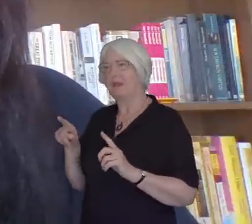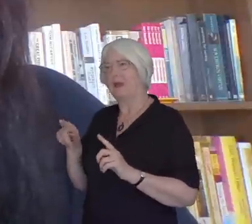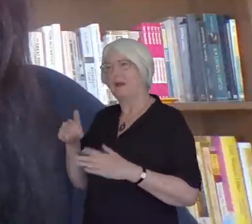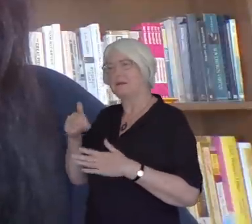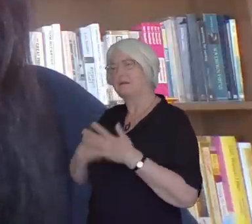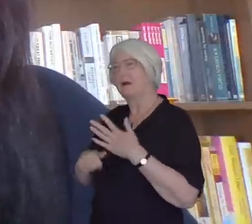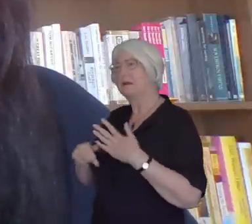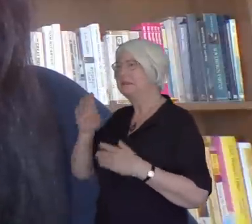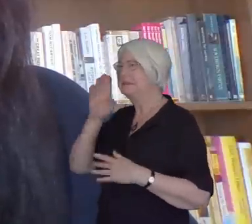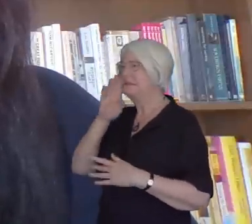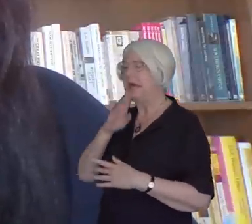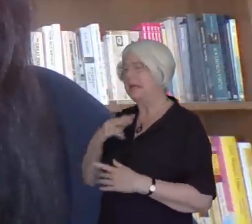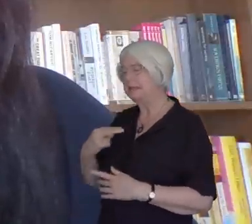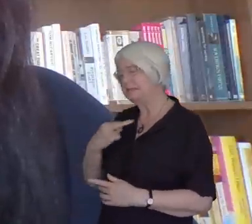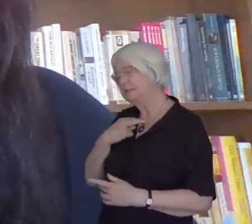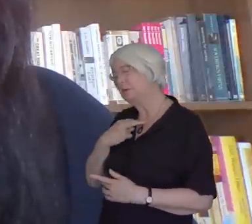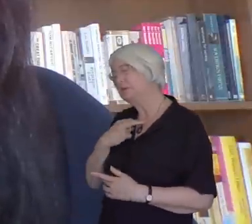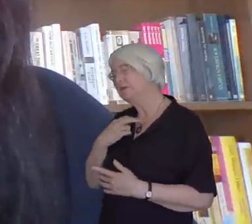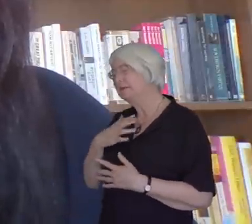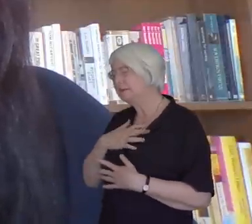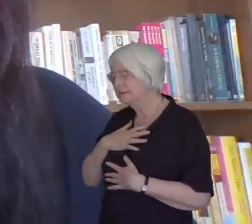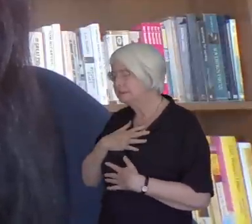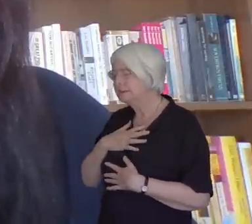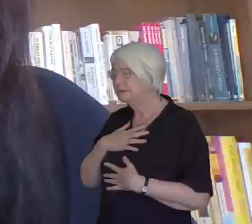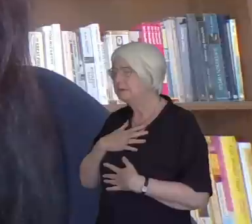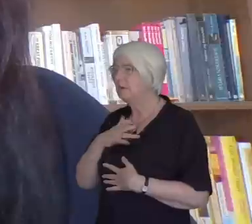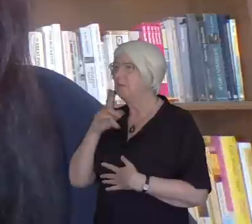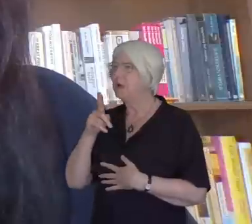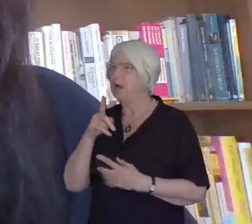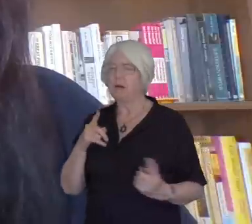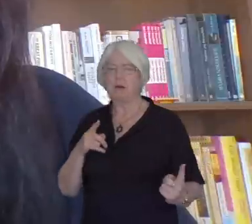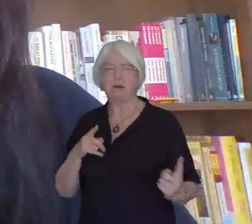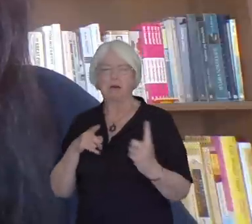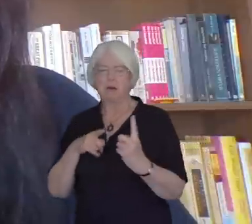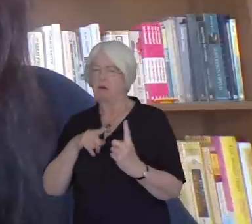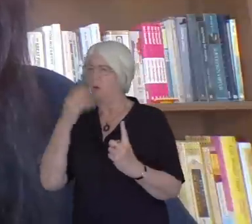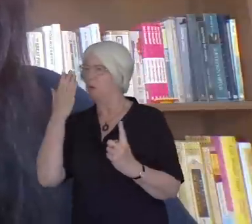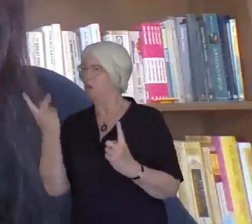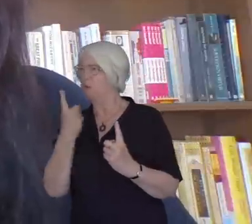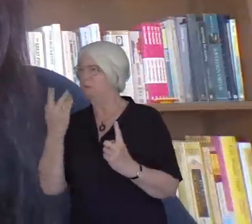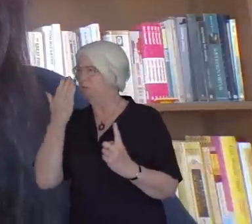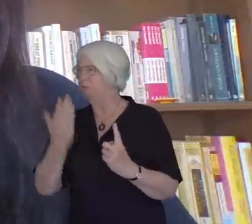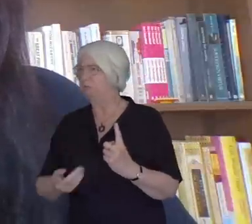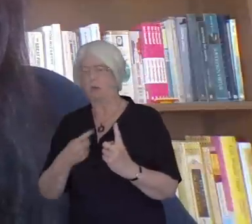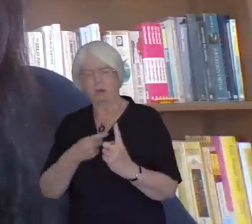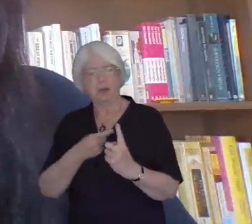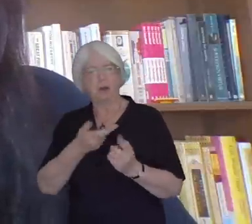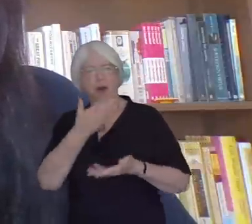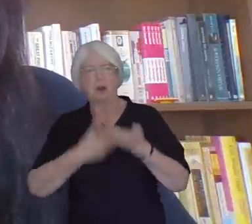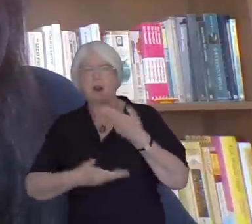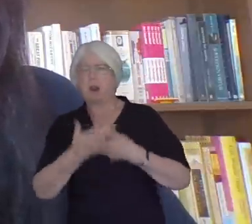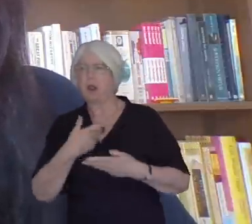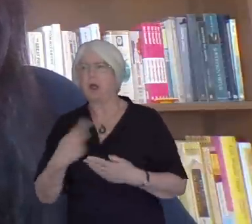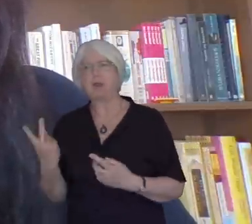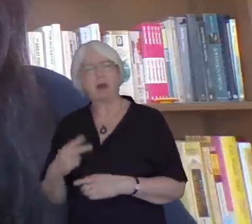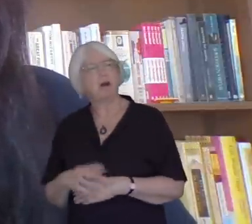In the account of their journey, we are told they begin sad and disappointed, but open to what the stranger who joins them has to